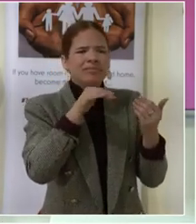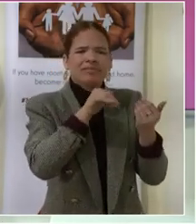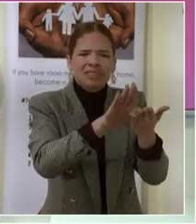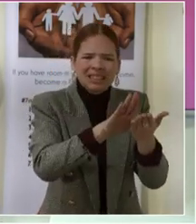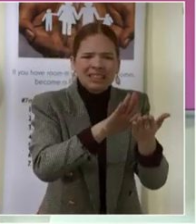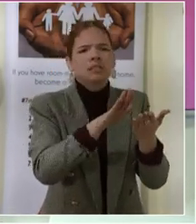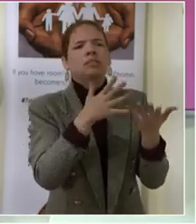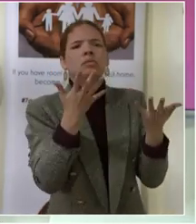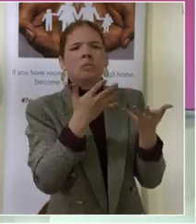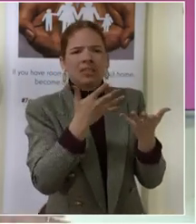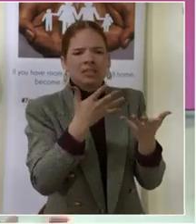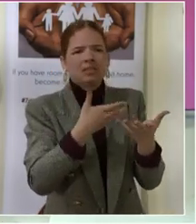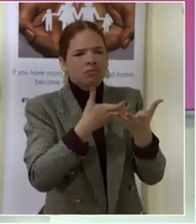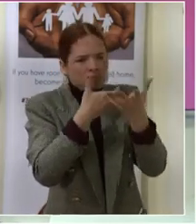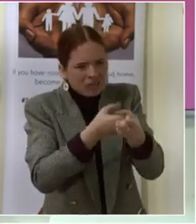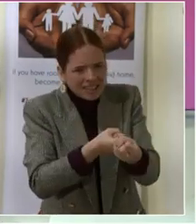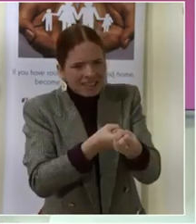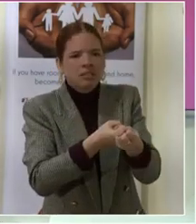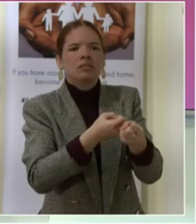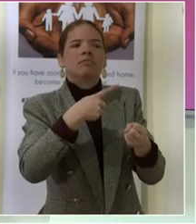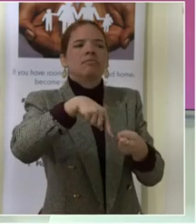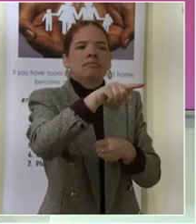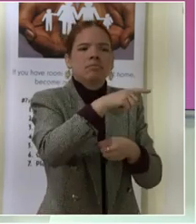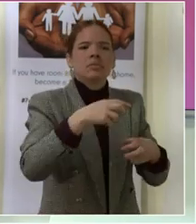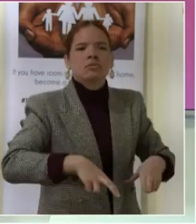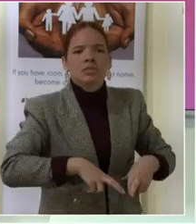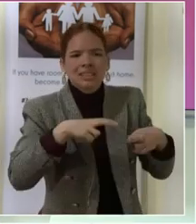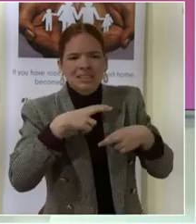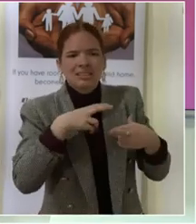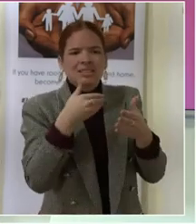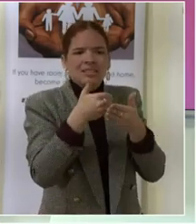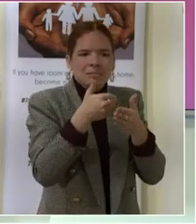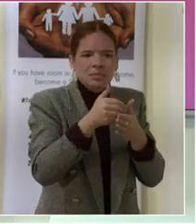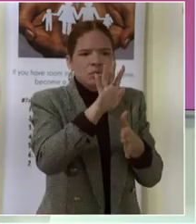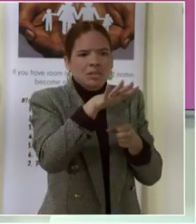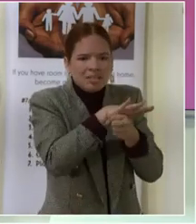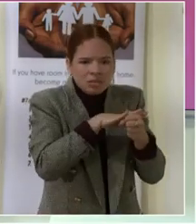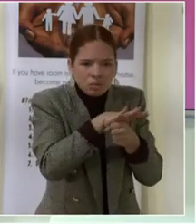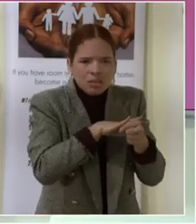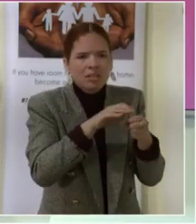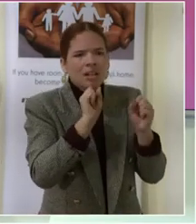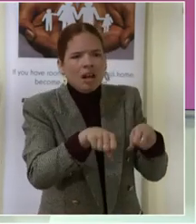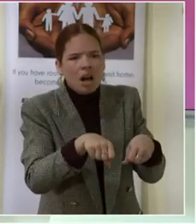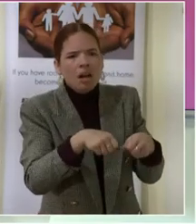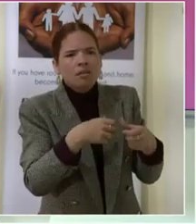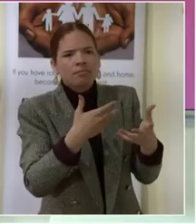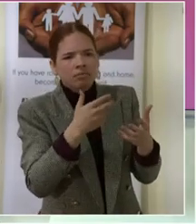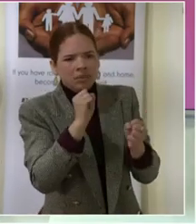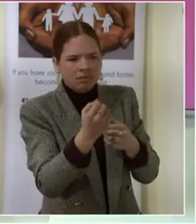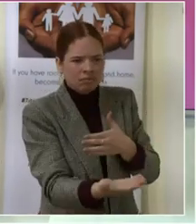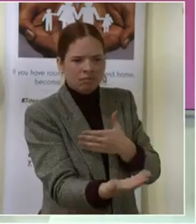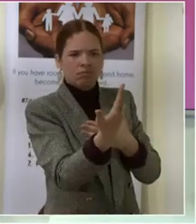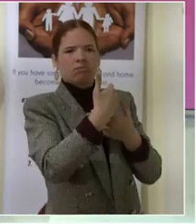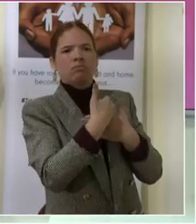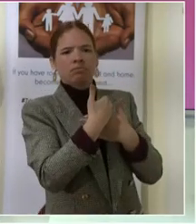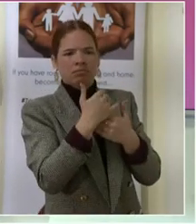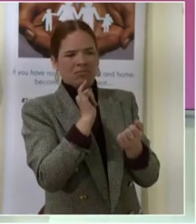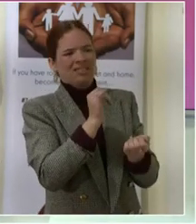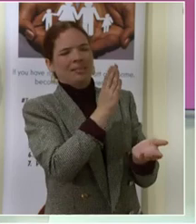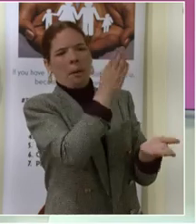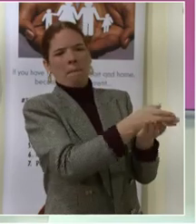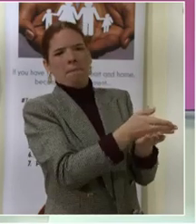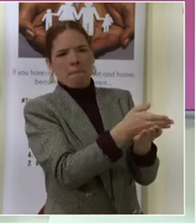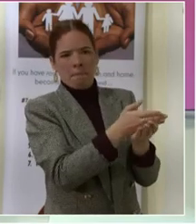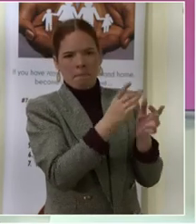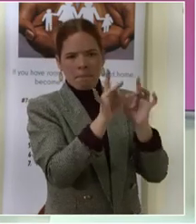hire DC residents who are close to neighborhoods that can interrupt cycles of violence. And